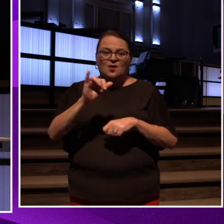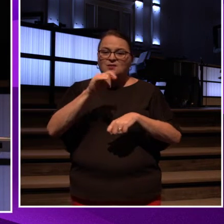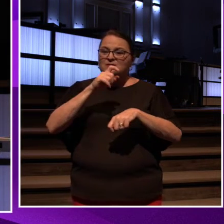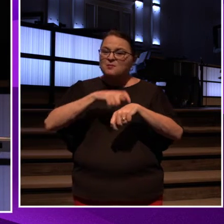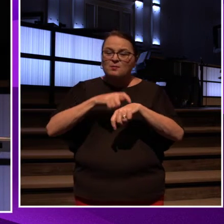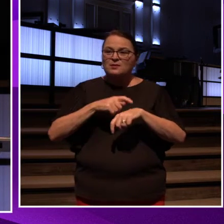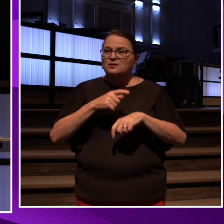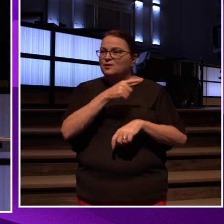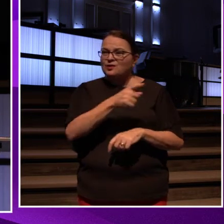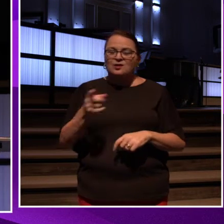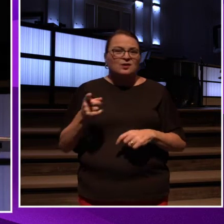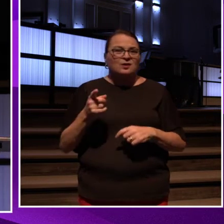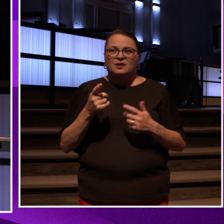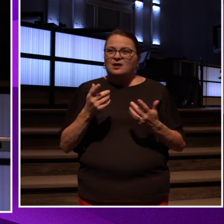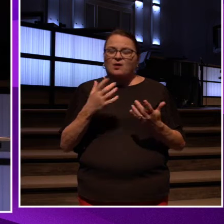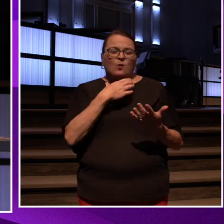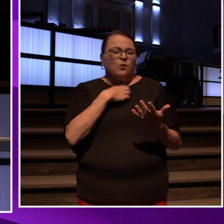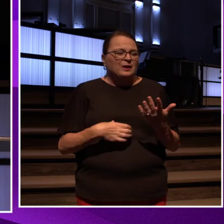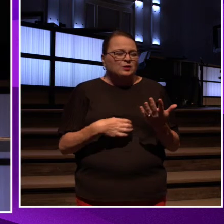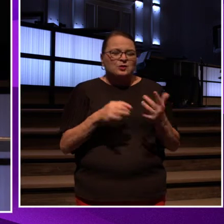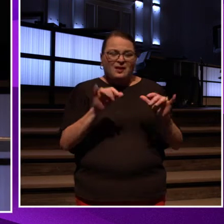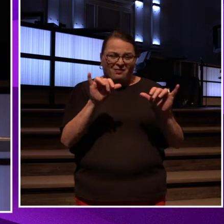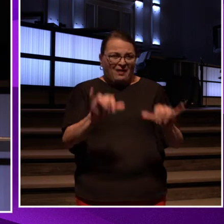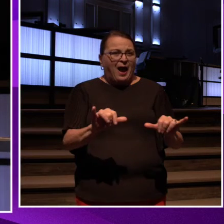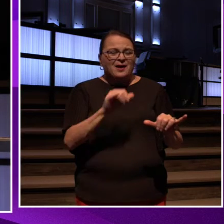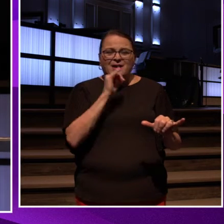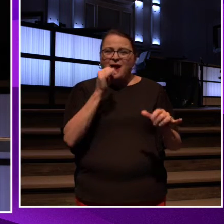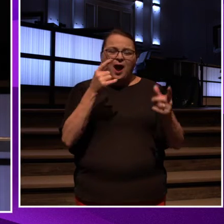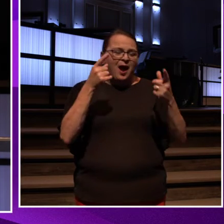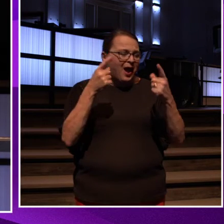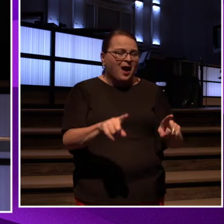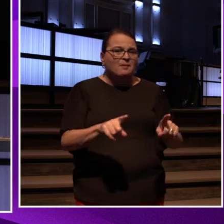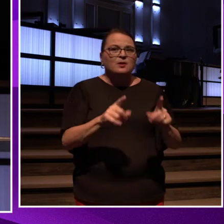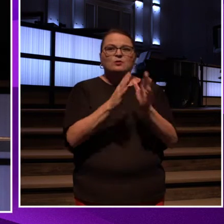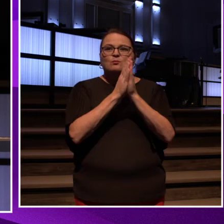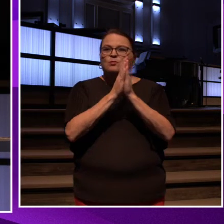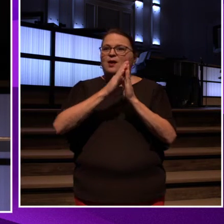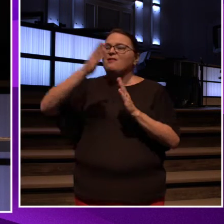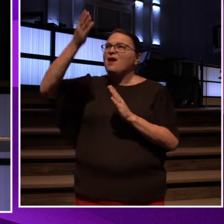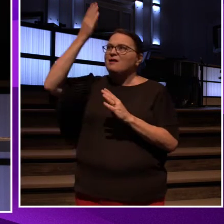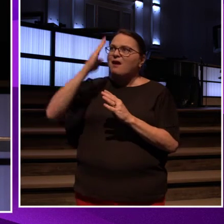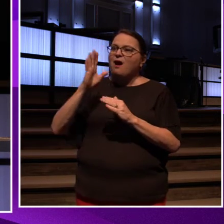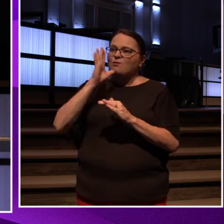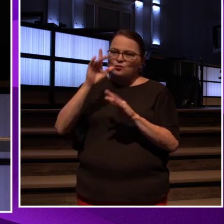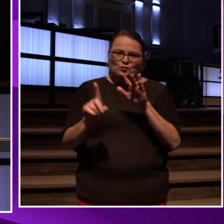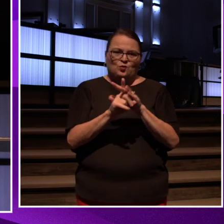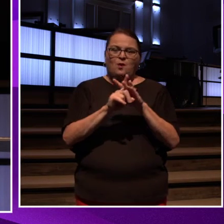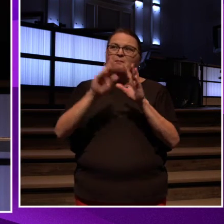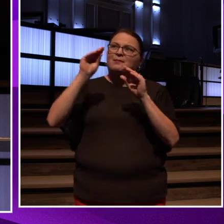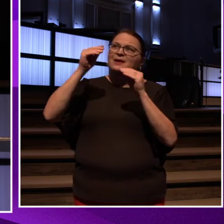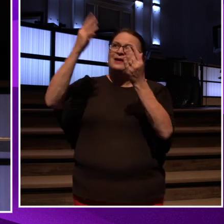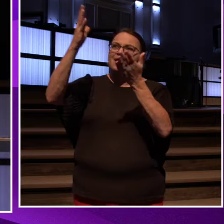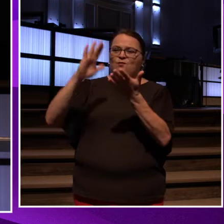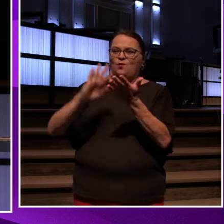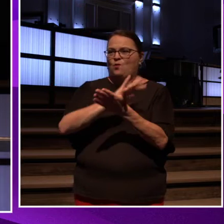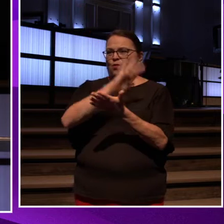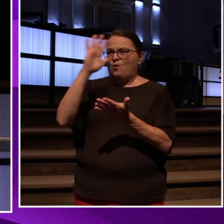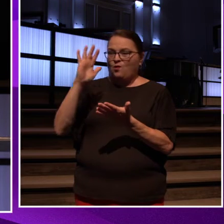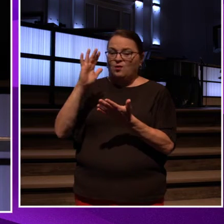stand and you wish weren't what they are, that God will show up and show out and he'll get glory for it. And